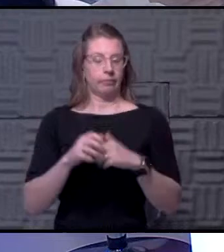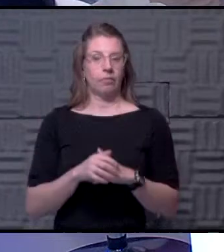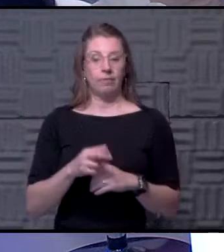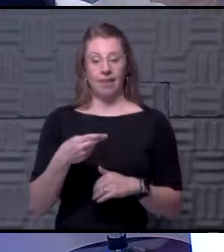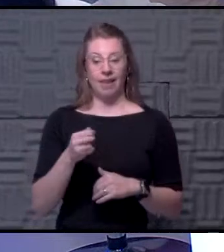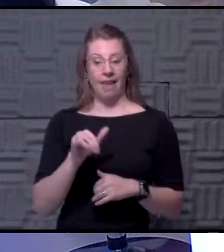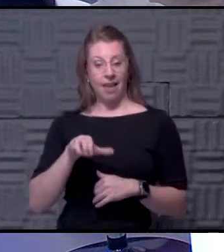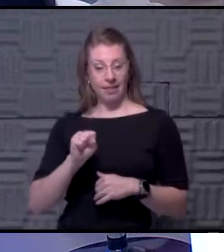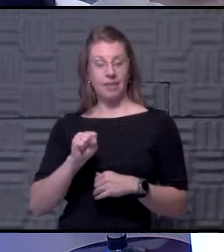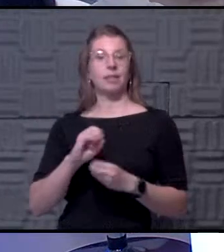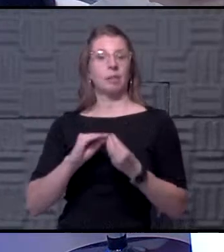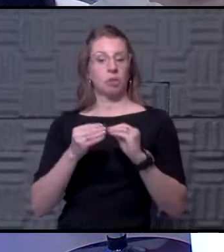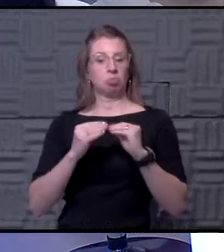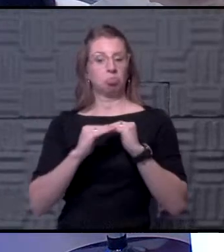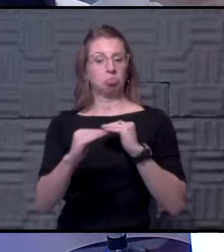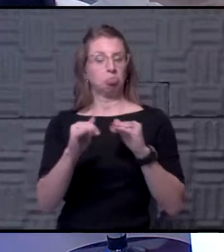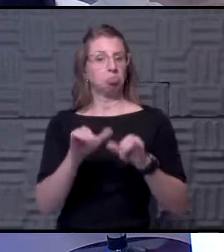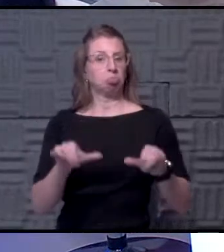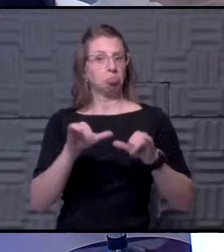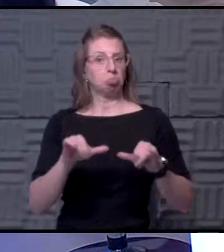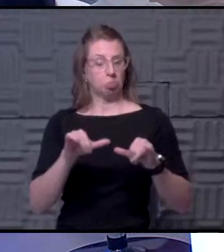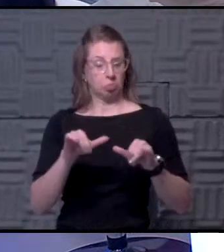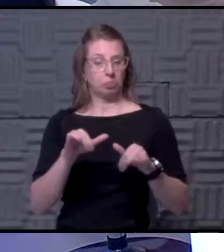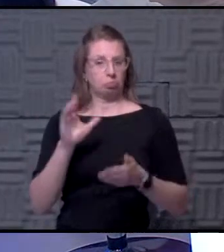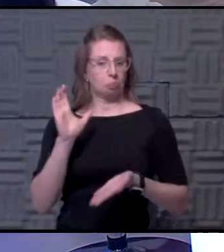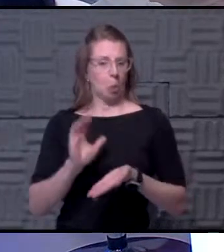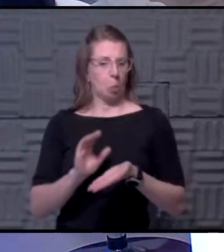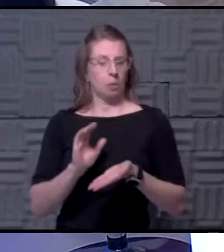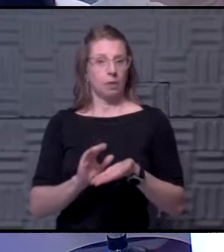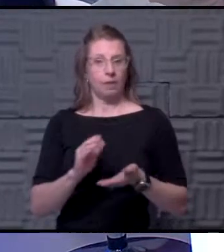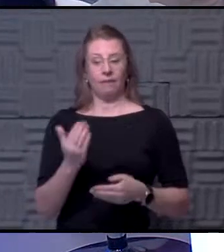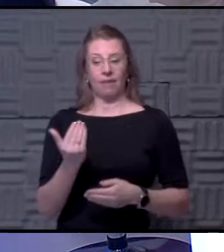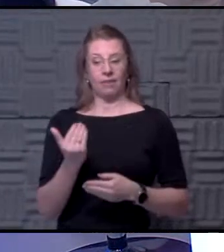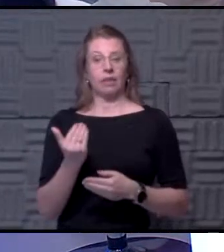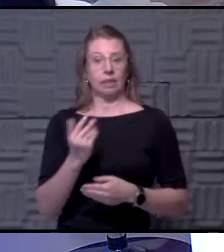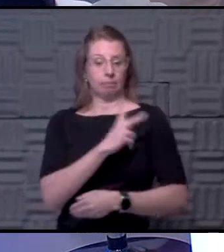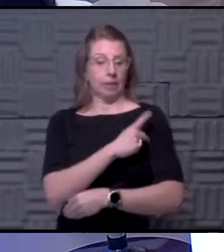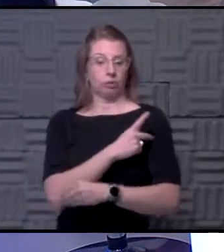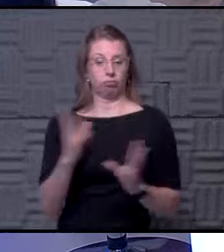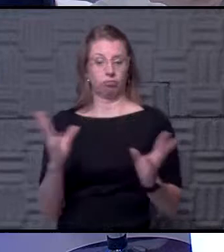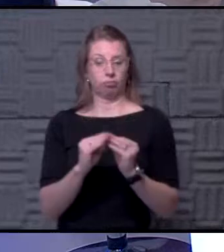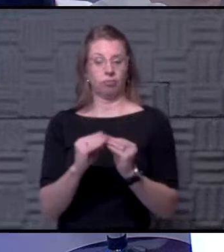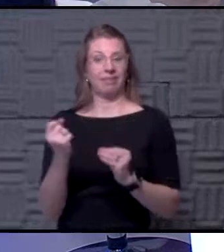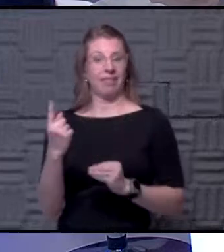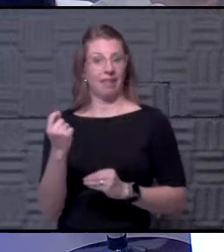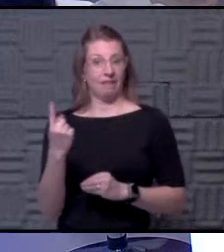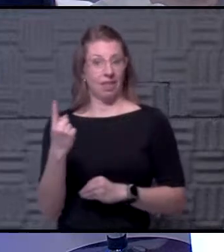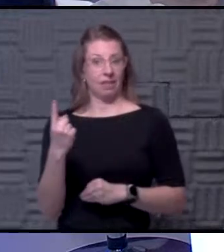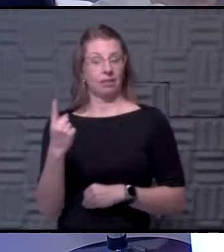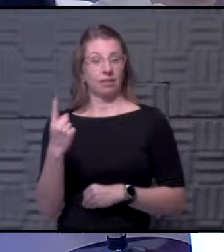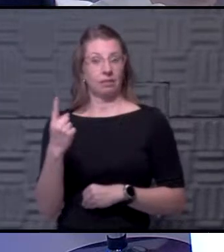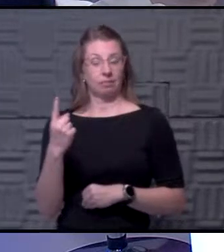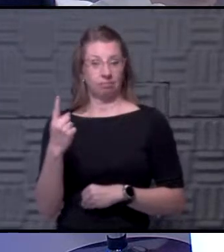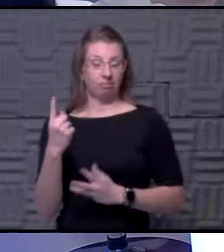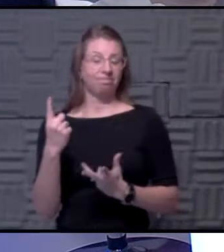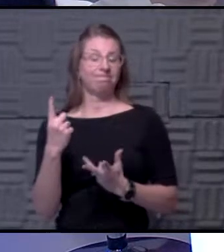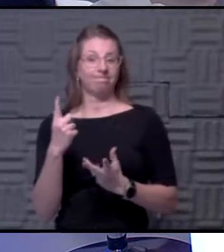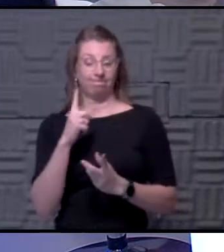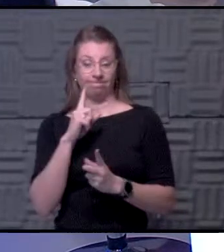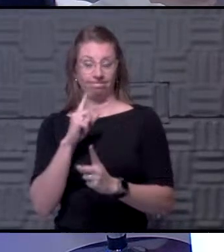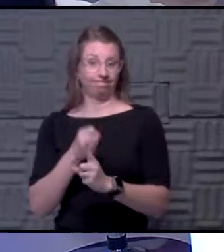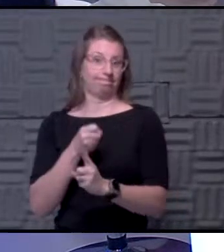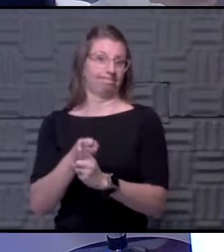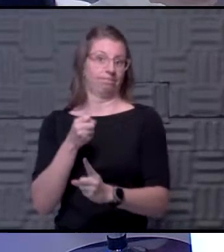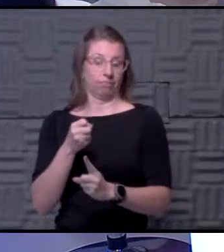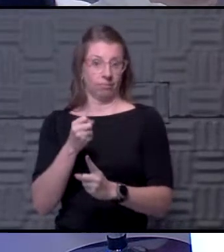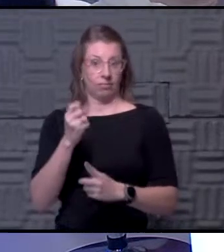Hays' numbers look to be holding steady too on that lower end, which is good. 15 total patients, 11 in that acute infection stage, and